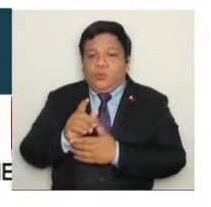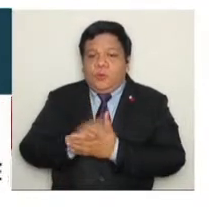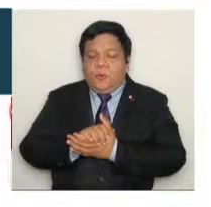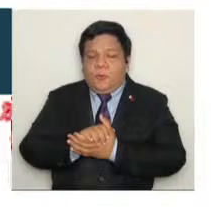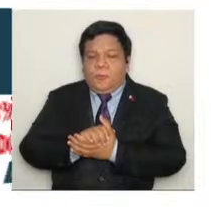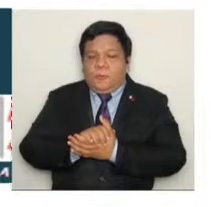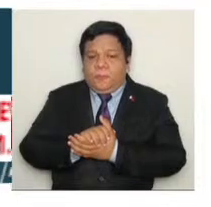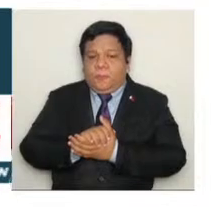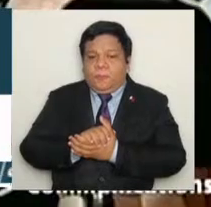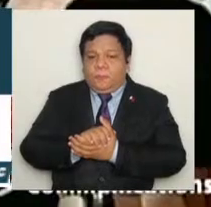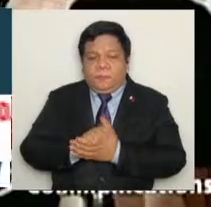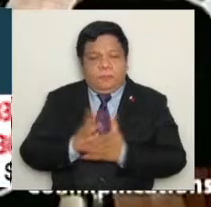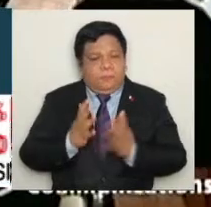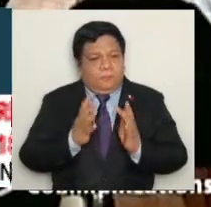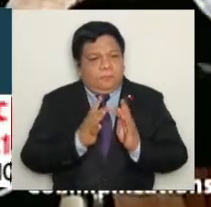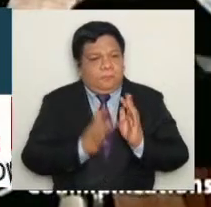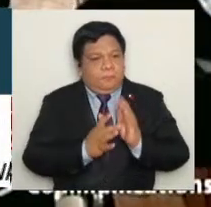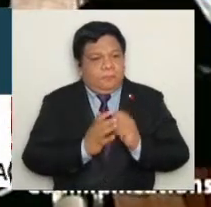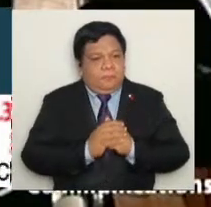secretary.